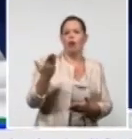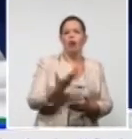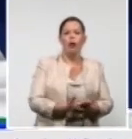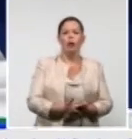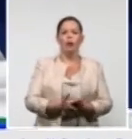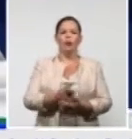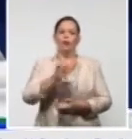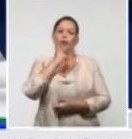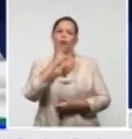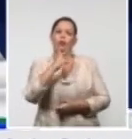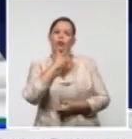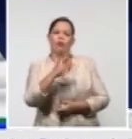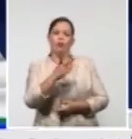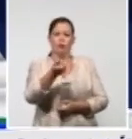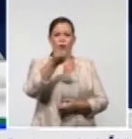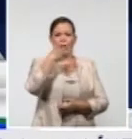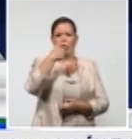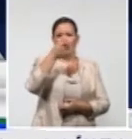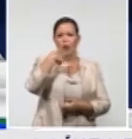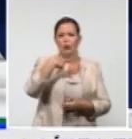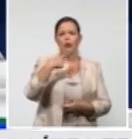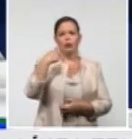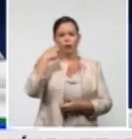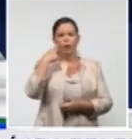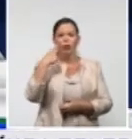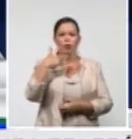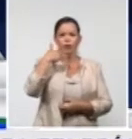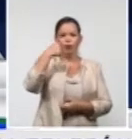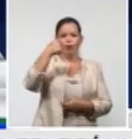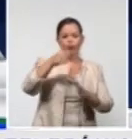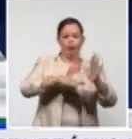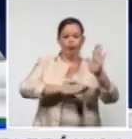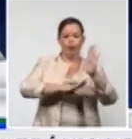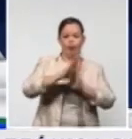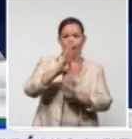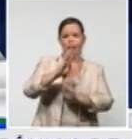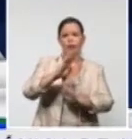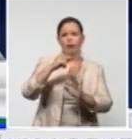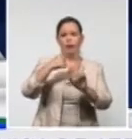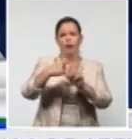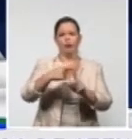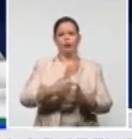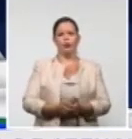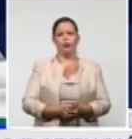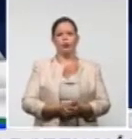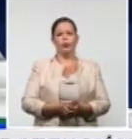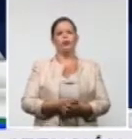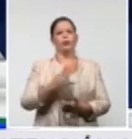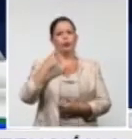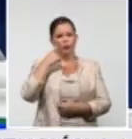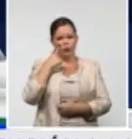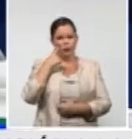always mention, 2 patients were previously evacuated at the start of the pandemic.